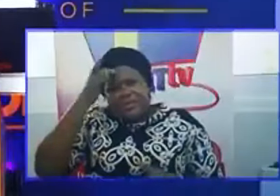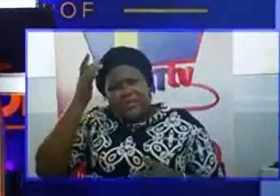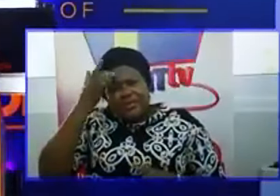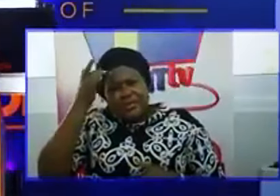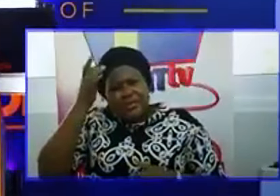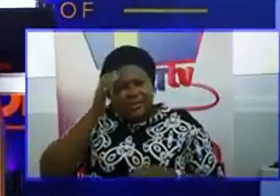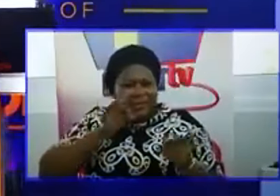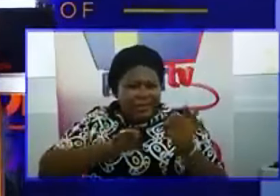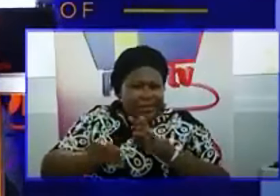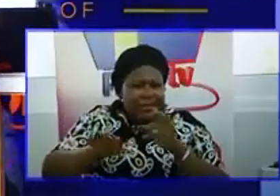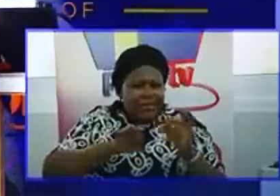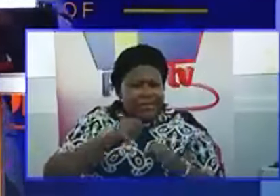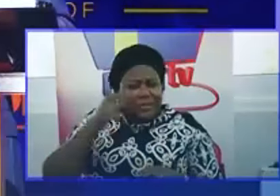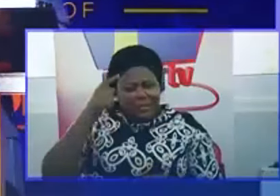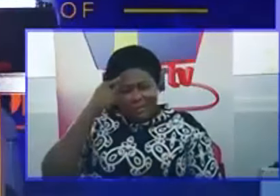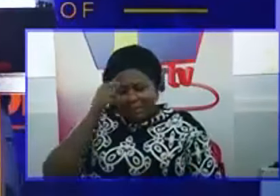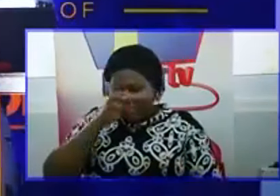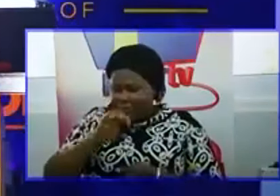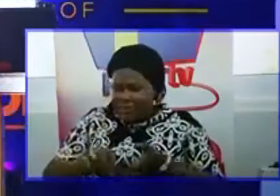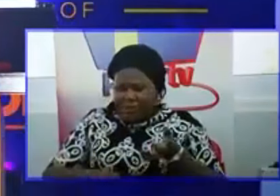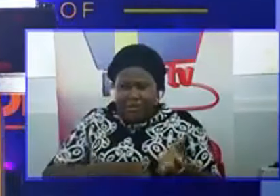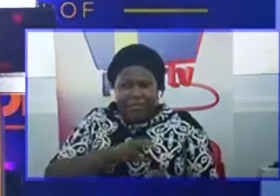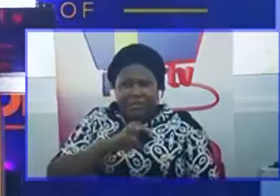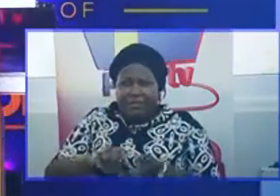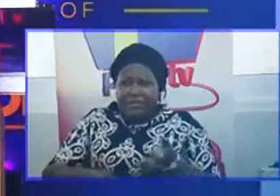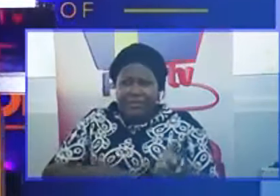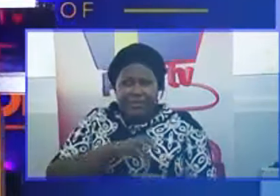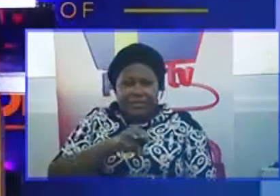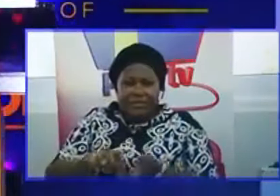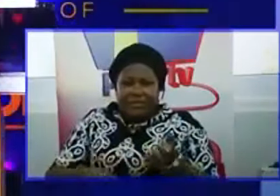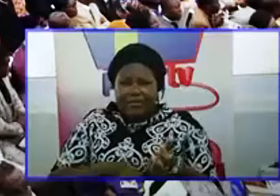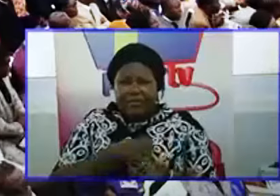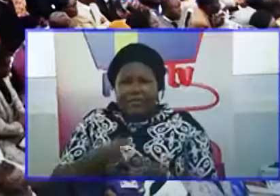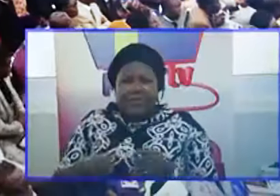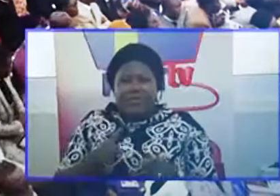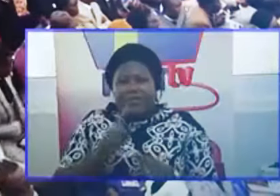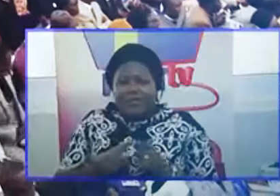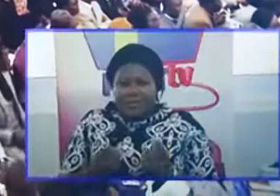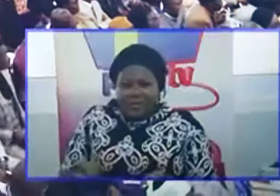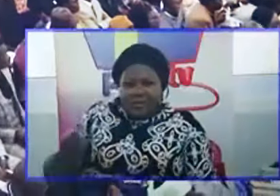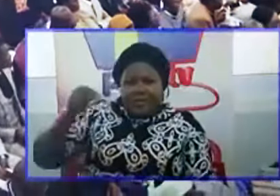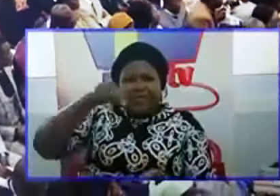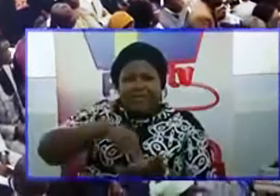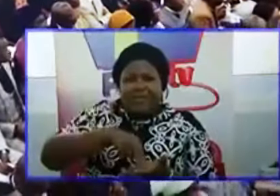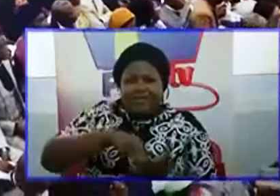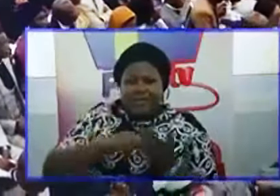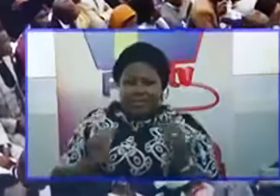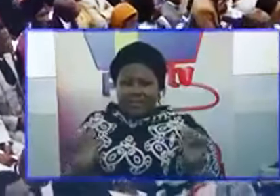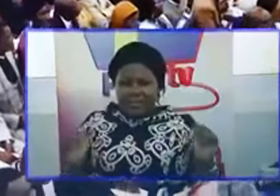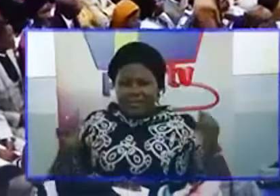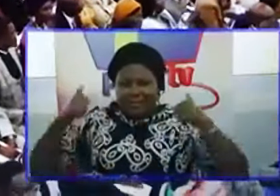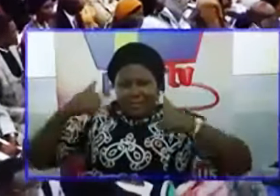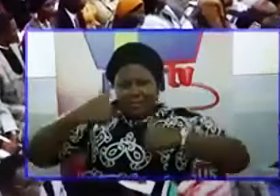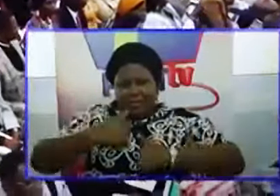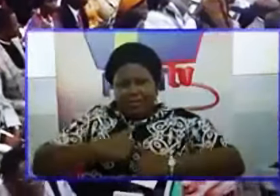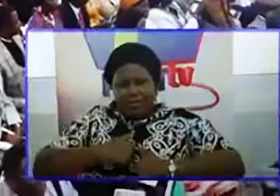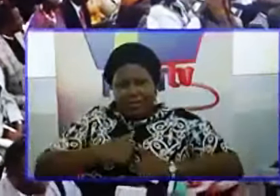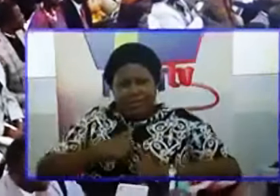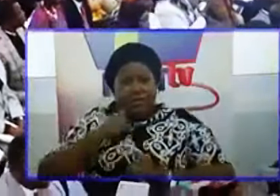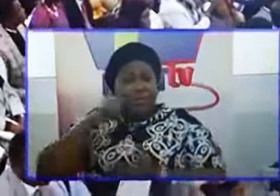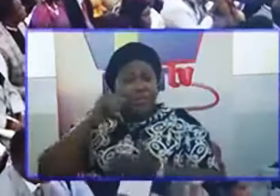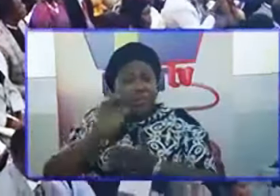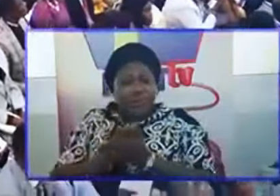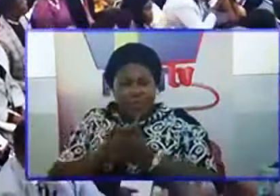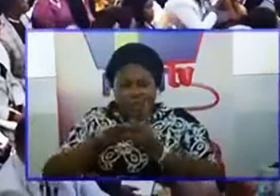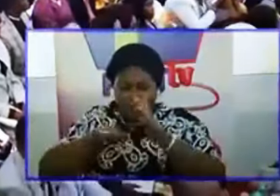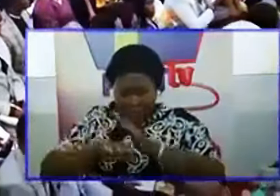disturbed. I stood up and I started putting on my jacket. When my wife came to the room,